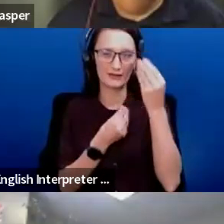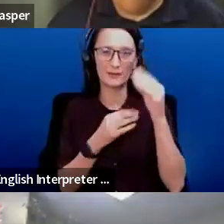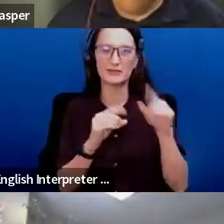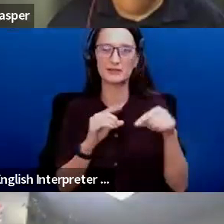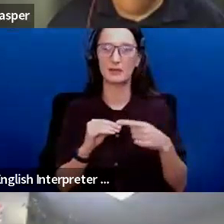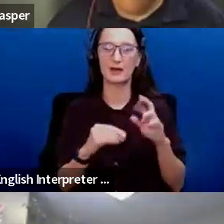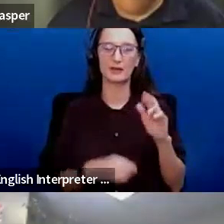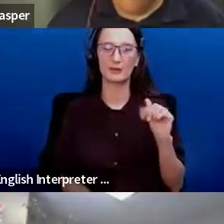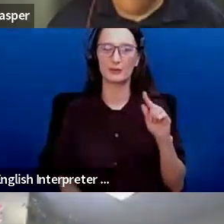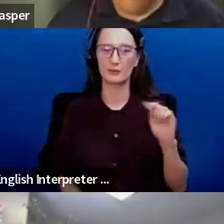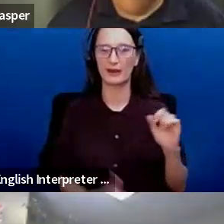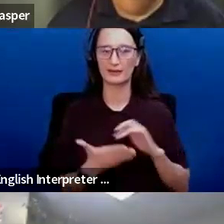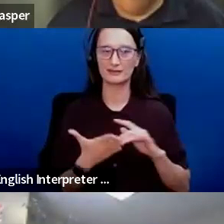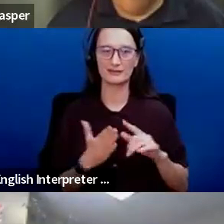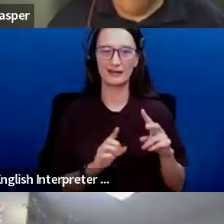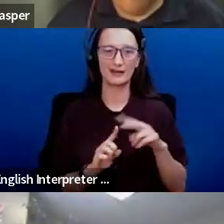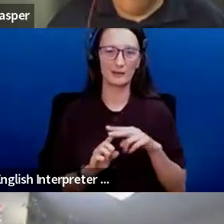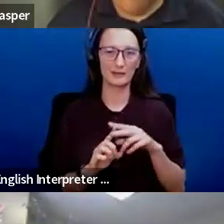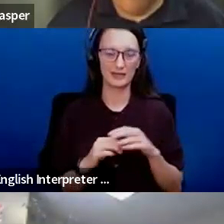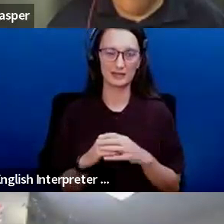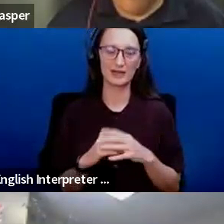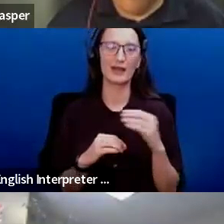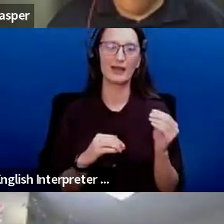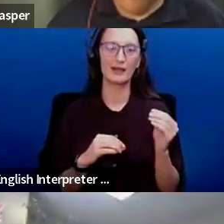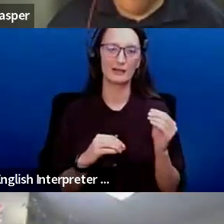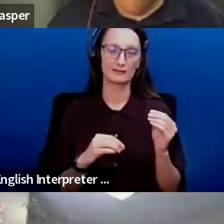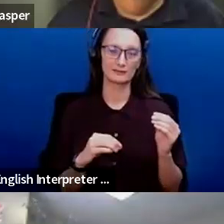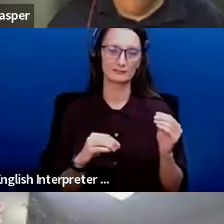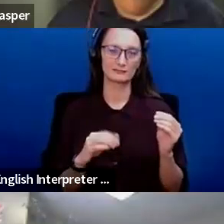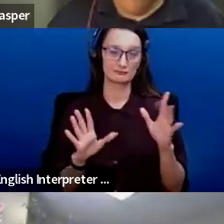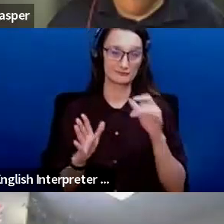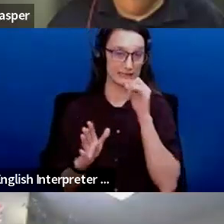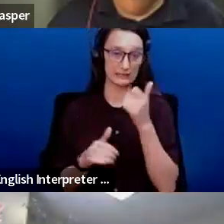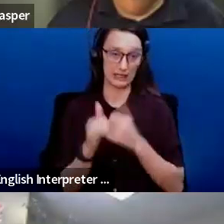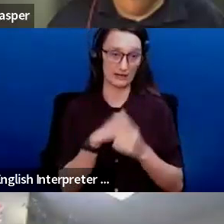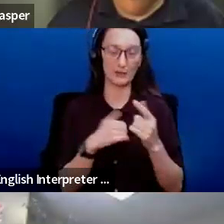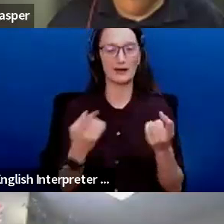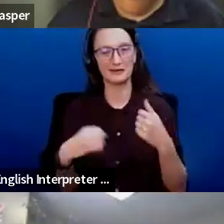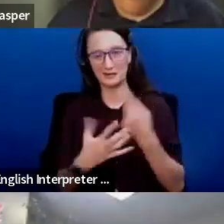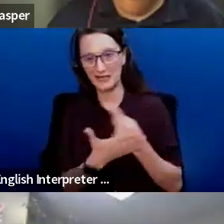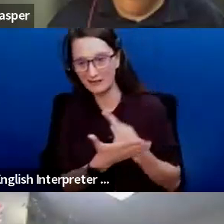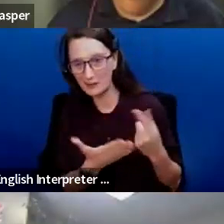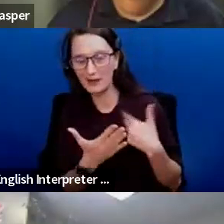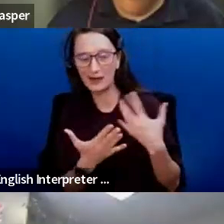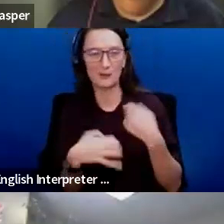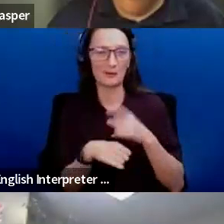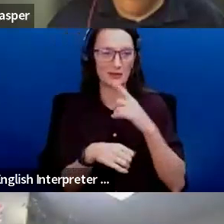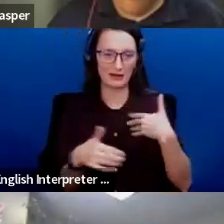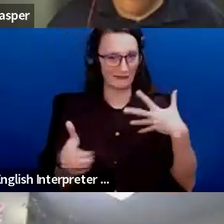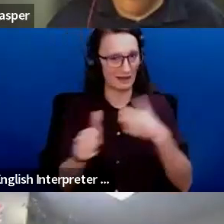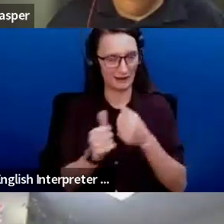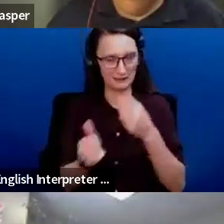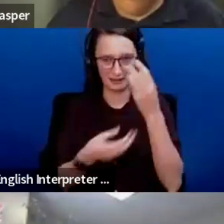rate study implementation, and because not everyone attends every week, and I want to make sure that we've got updated information for